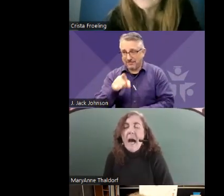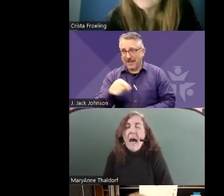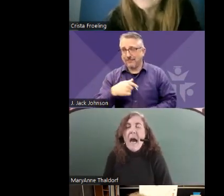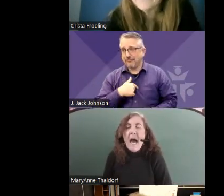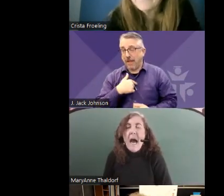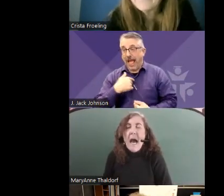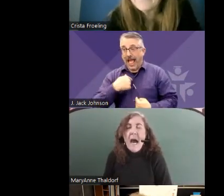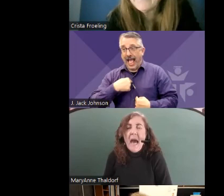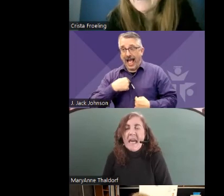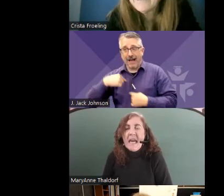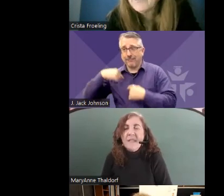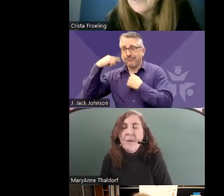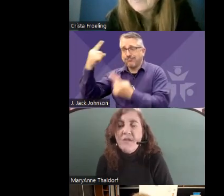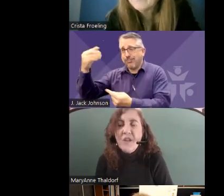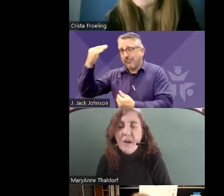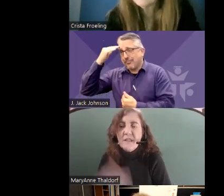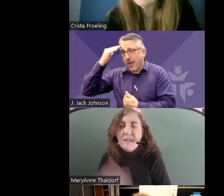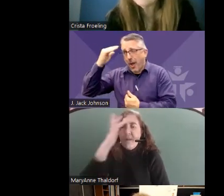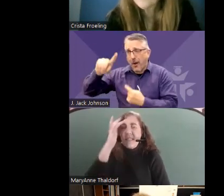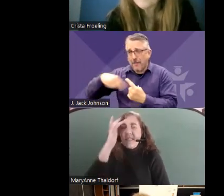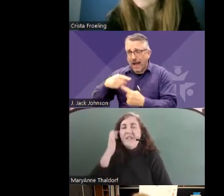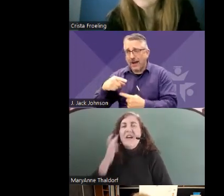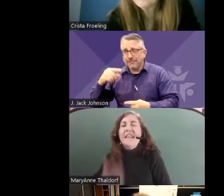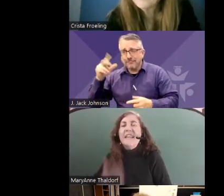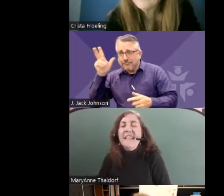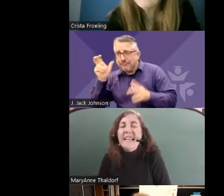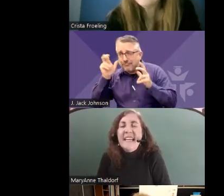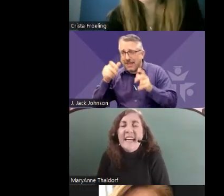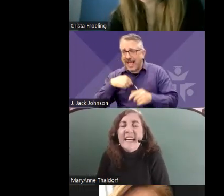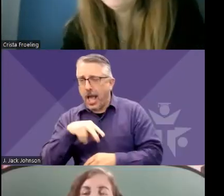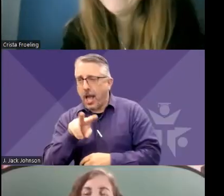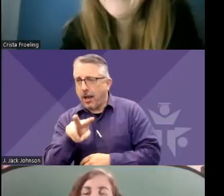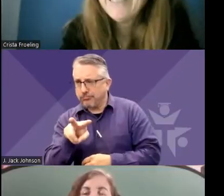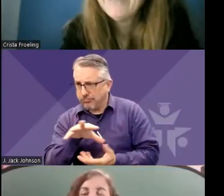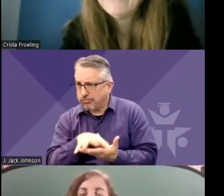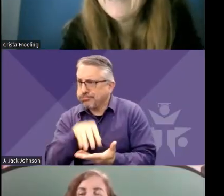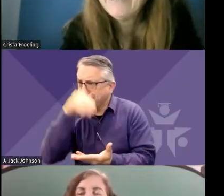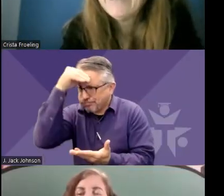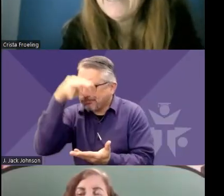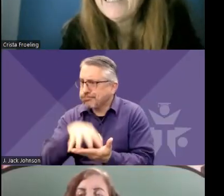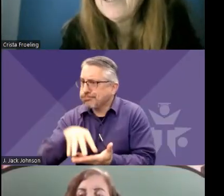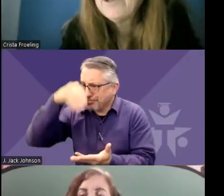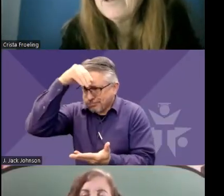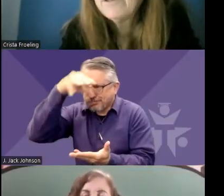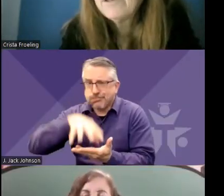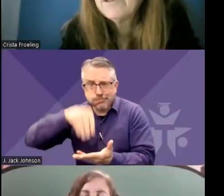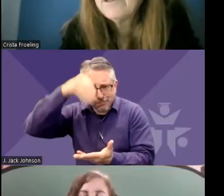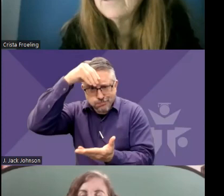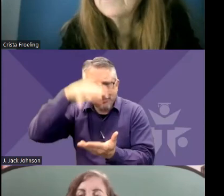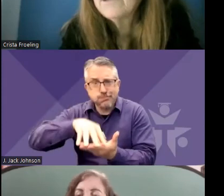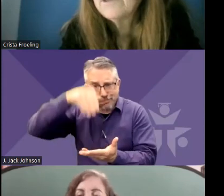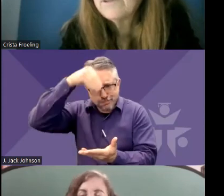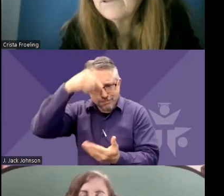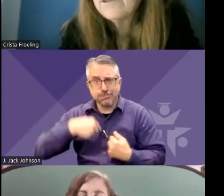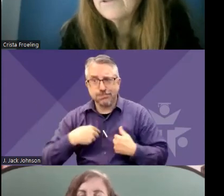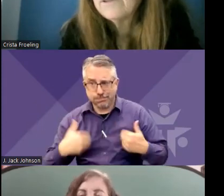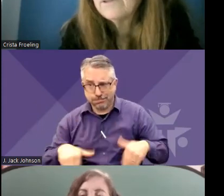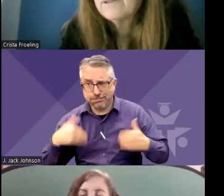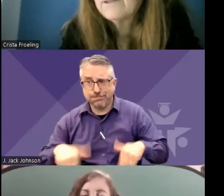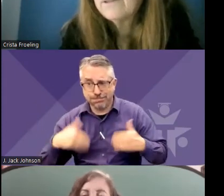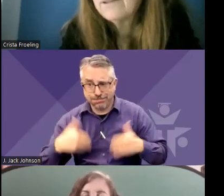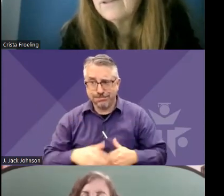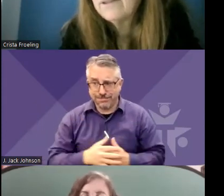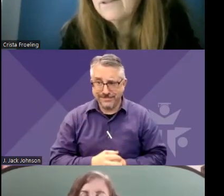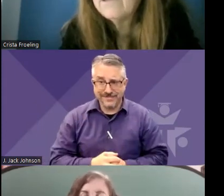Okay. Hey, it's been wonderful. Sorry, I was putting my sound on. And I wanted everybody to know, there's so much